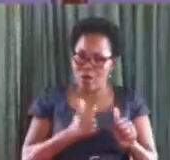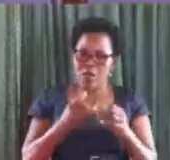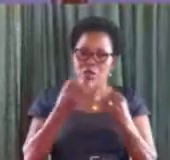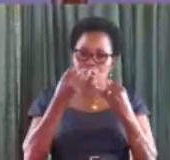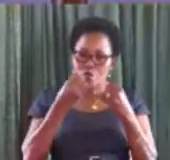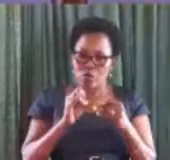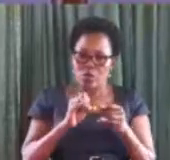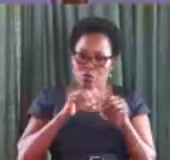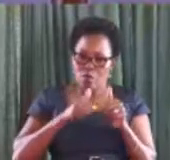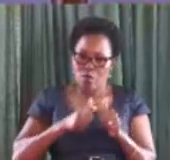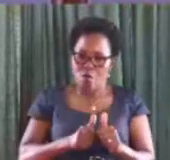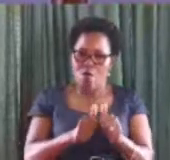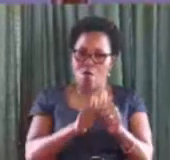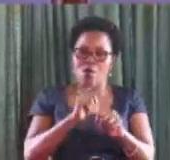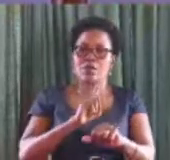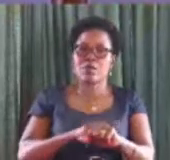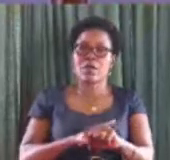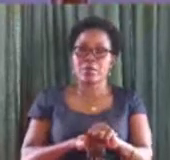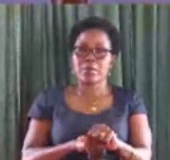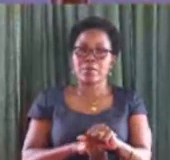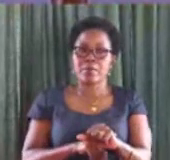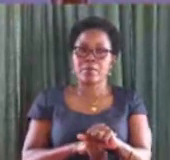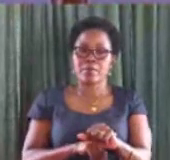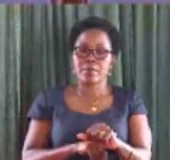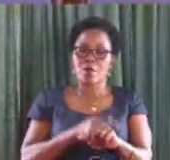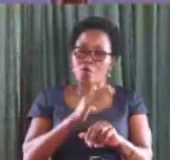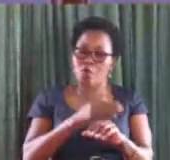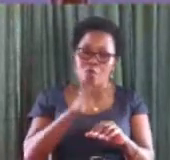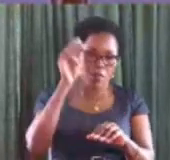those timelines all the way.